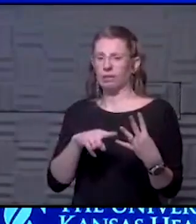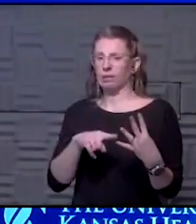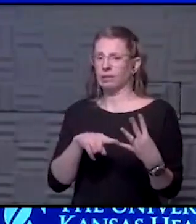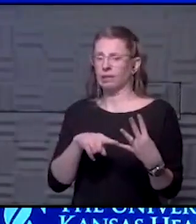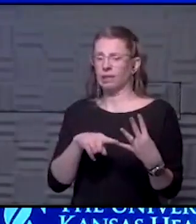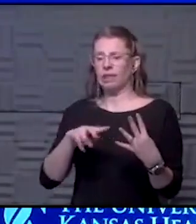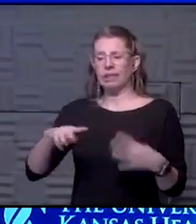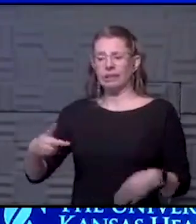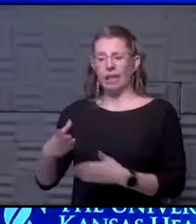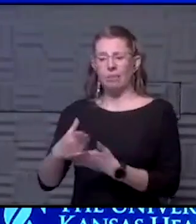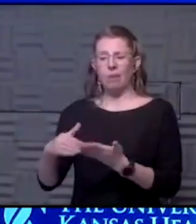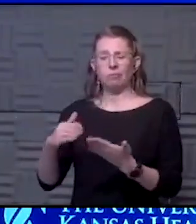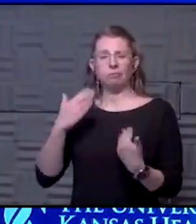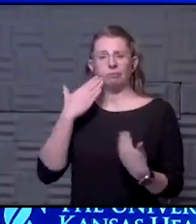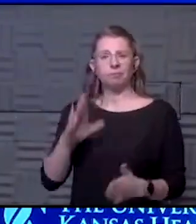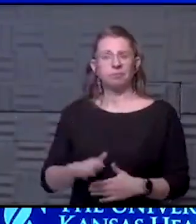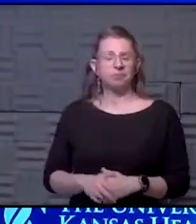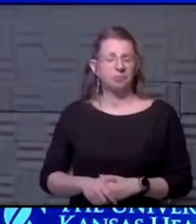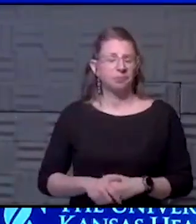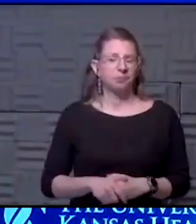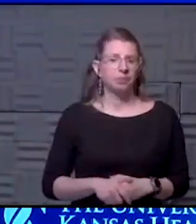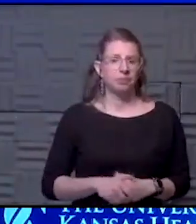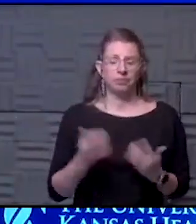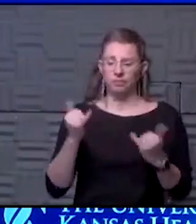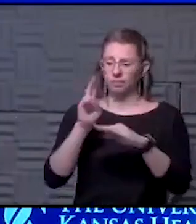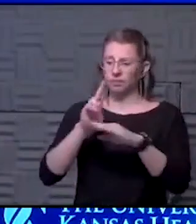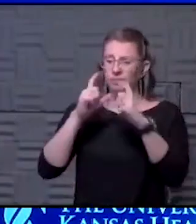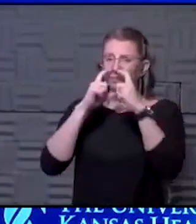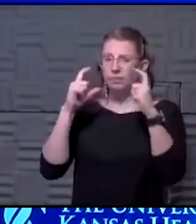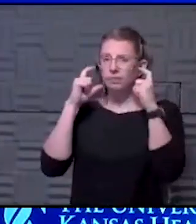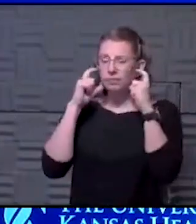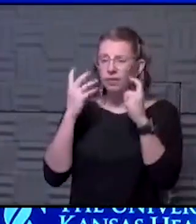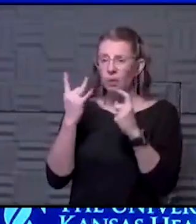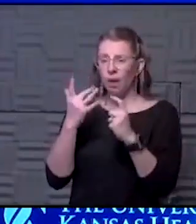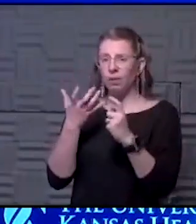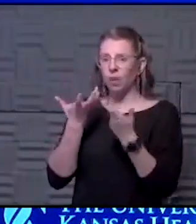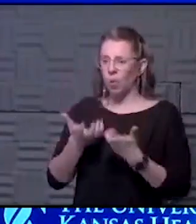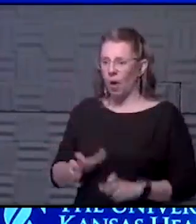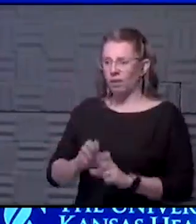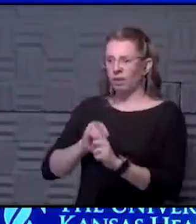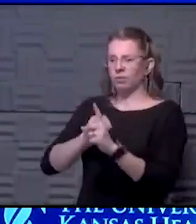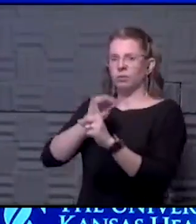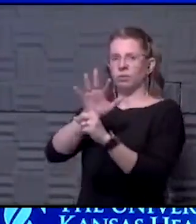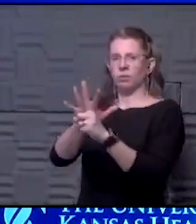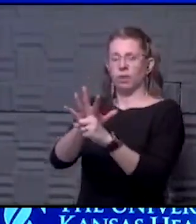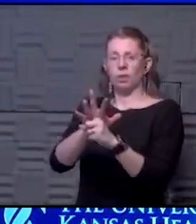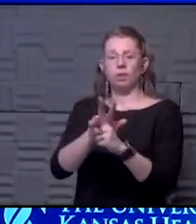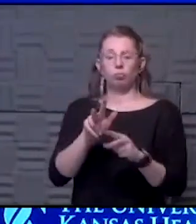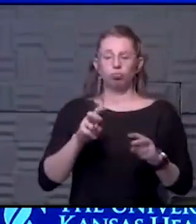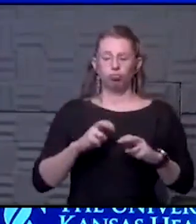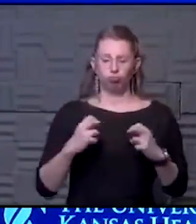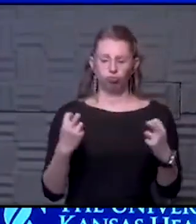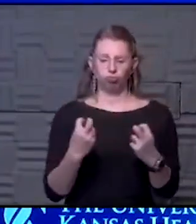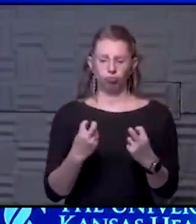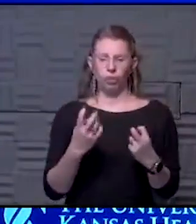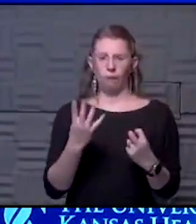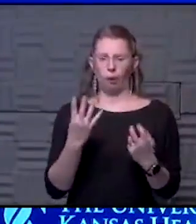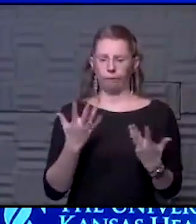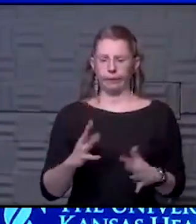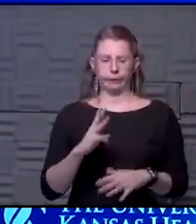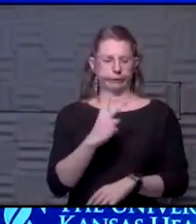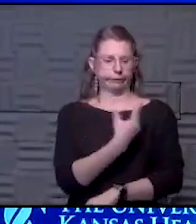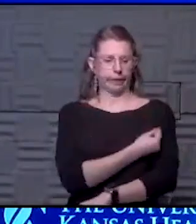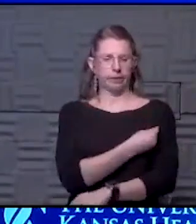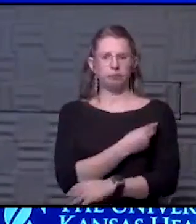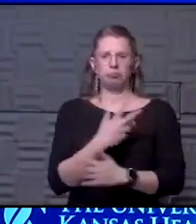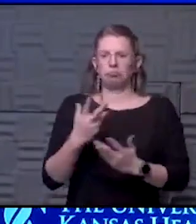second part. And so you still wear a mask so you don't transmit it. Because while you're sitting amongst a group of 4 and you've all been vaccinated,